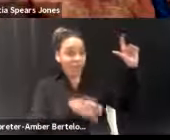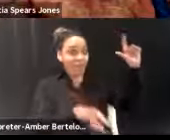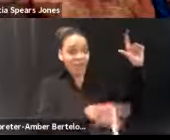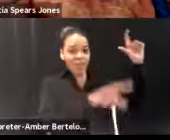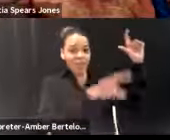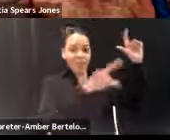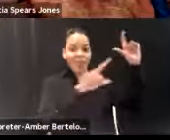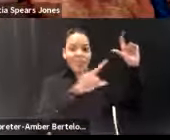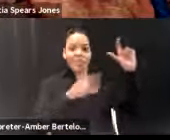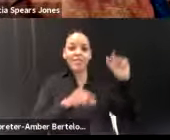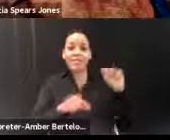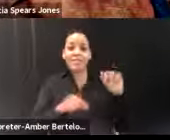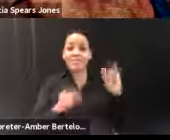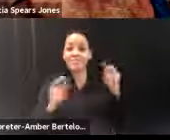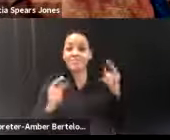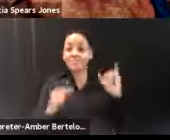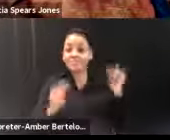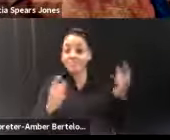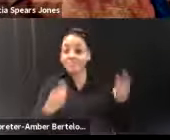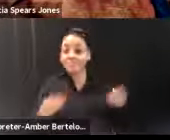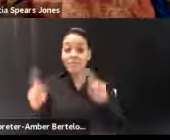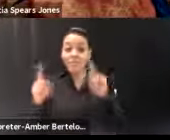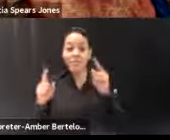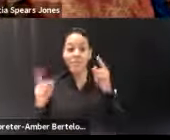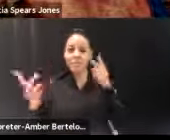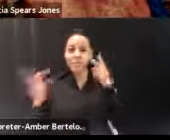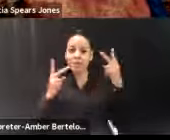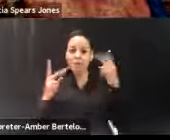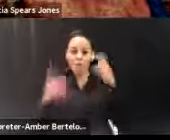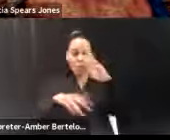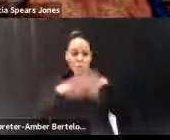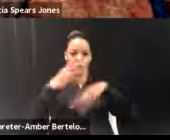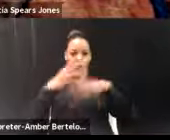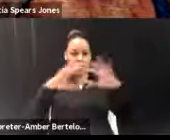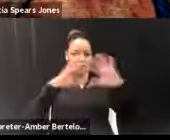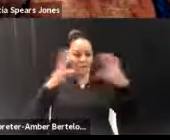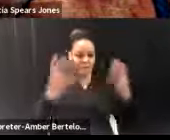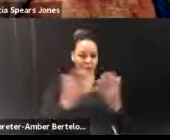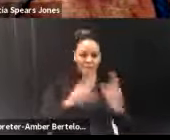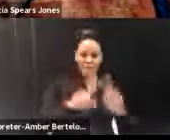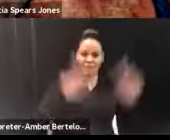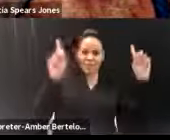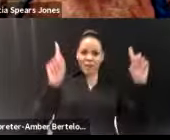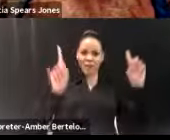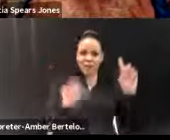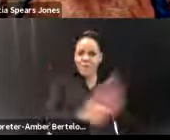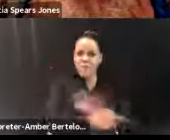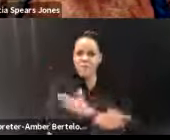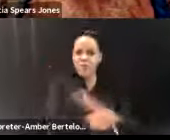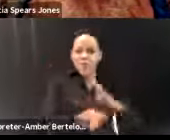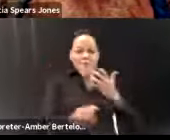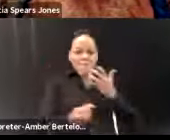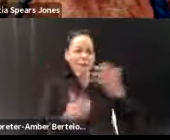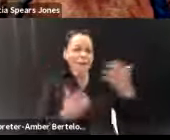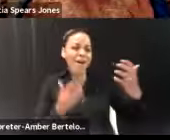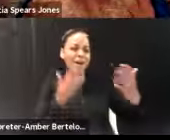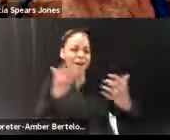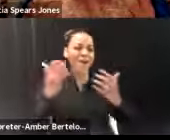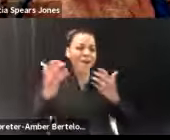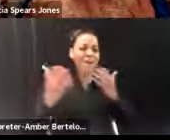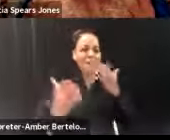Thus created this mixed up third world. Loud music, your lips dry from screaming in January